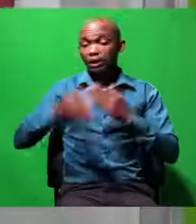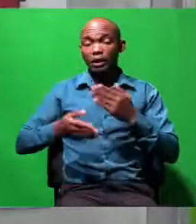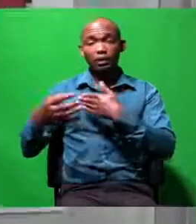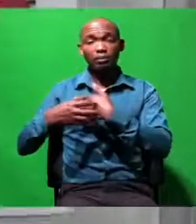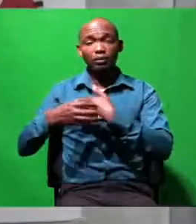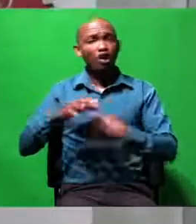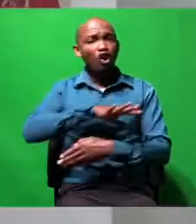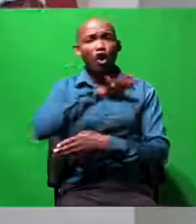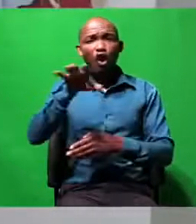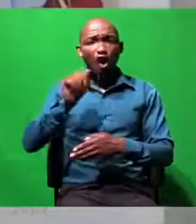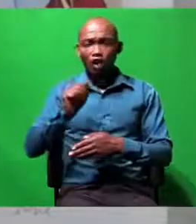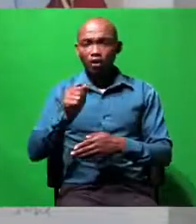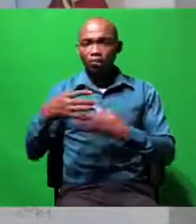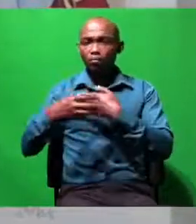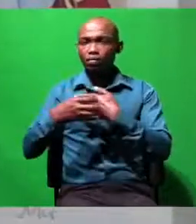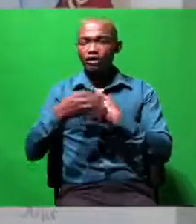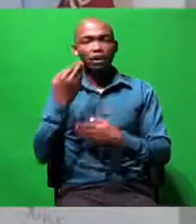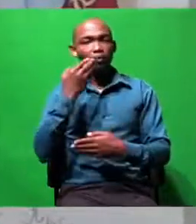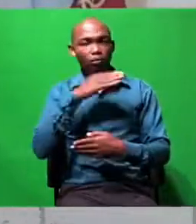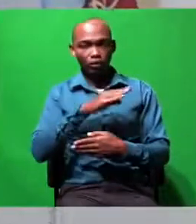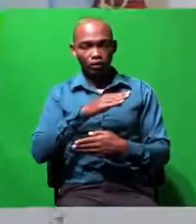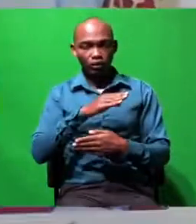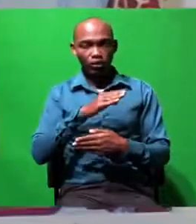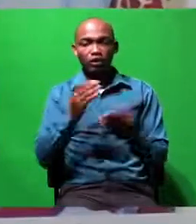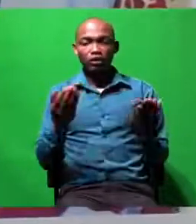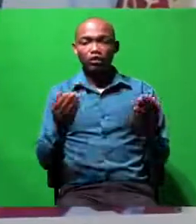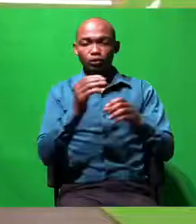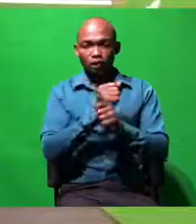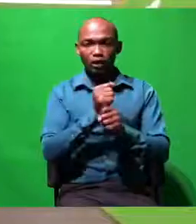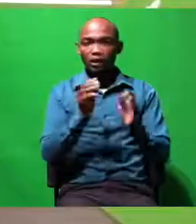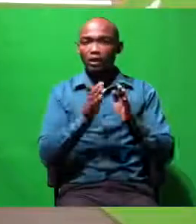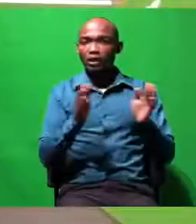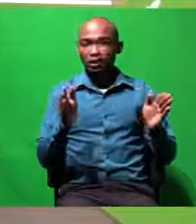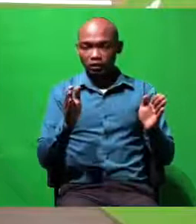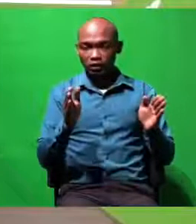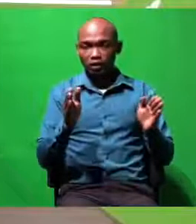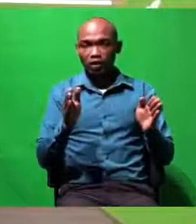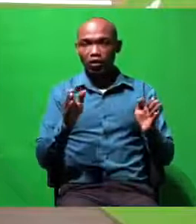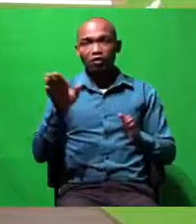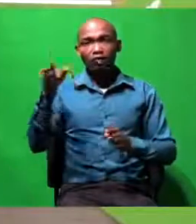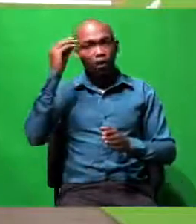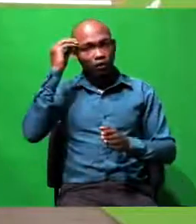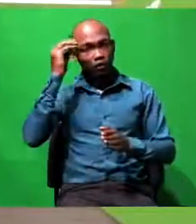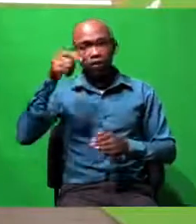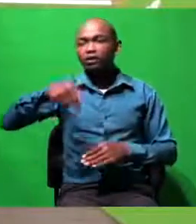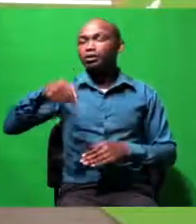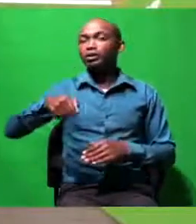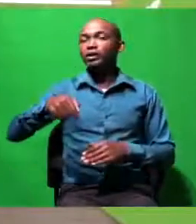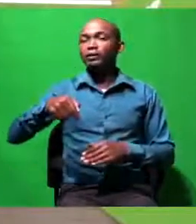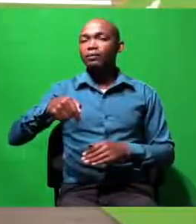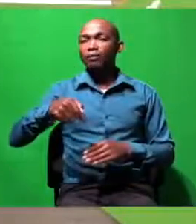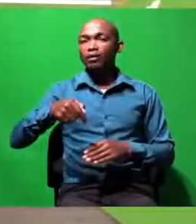All pictures are so important so as to cover our subject today. Let us go